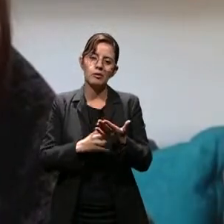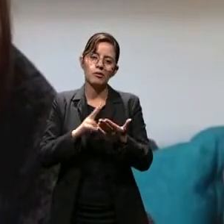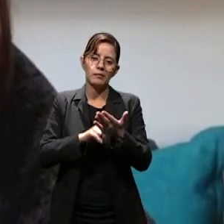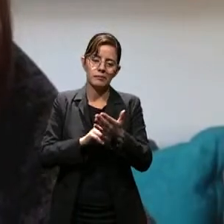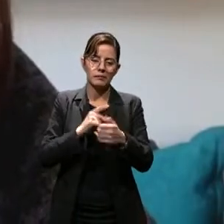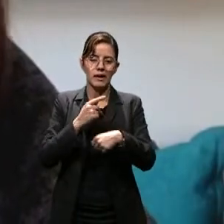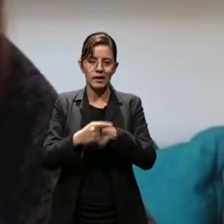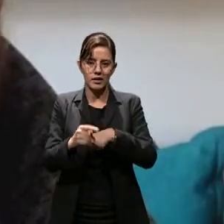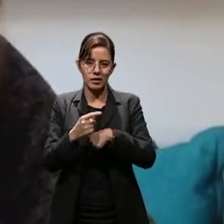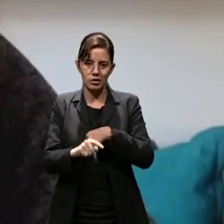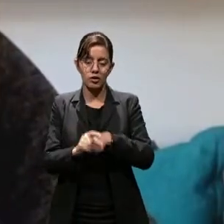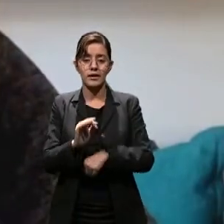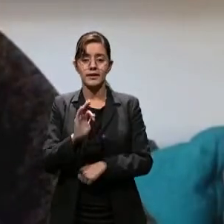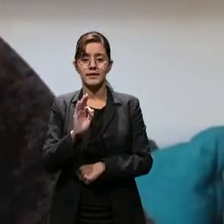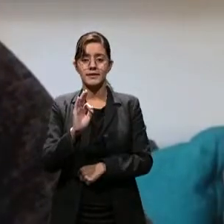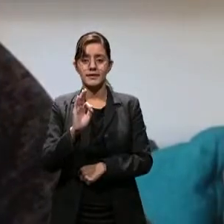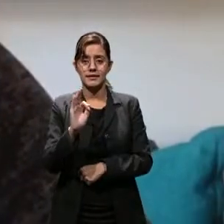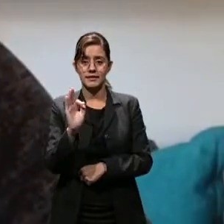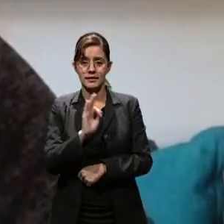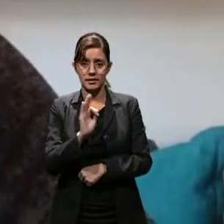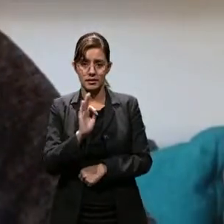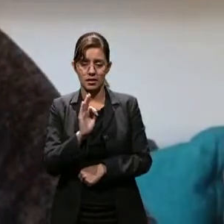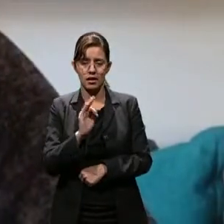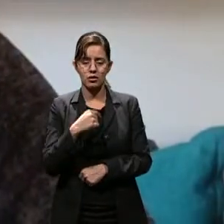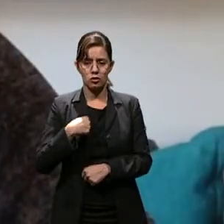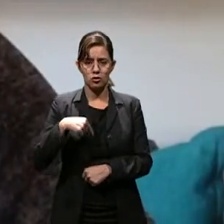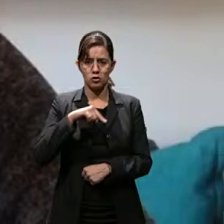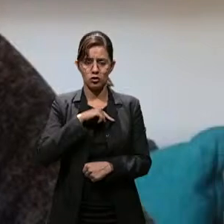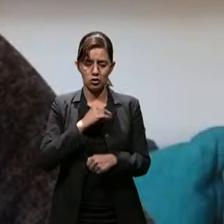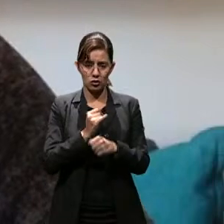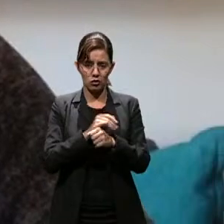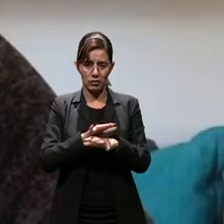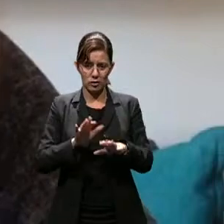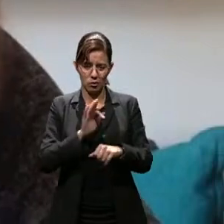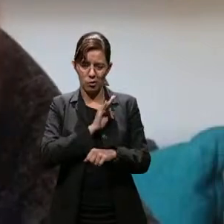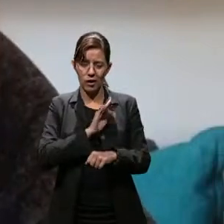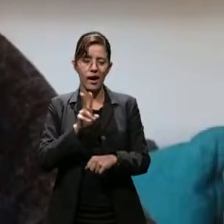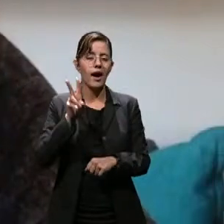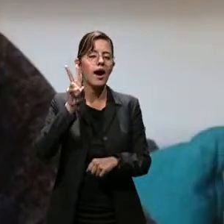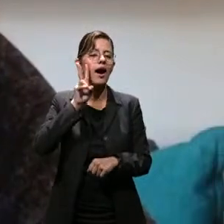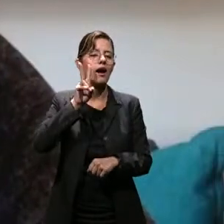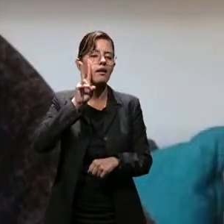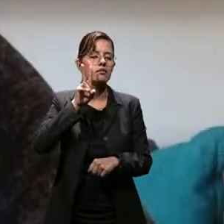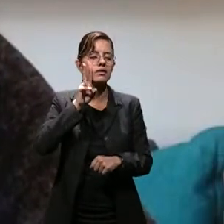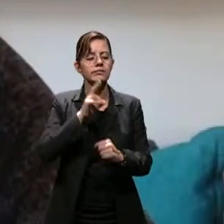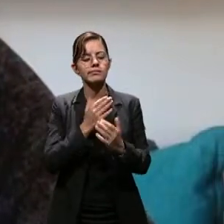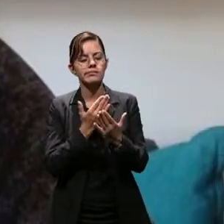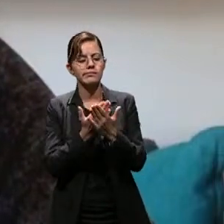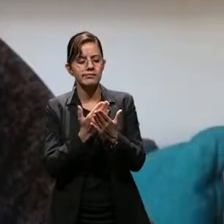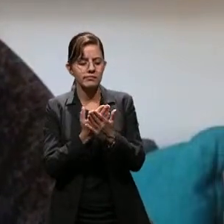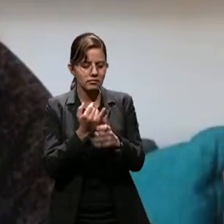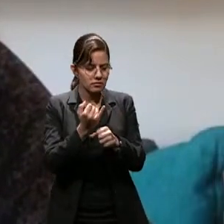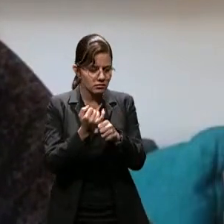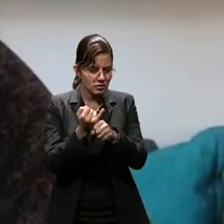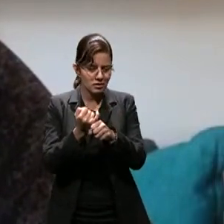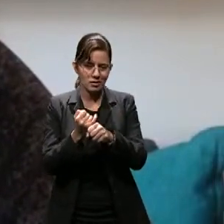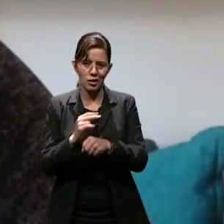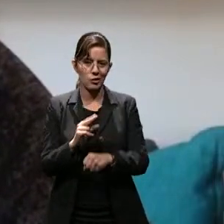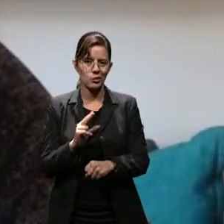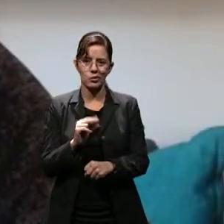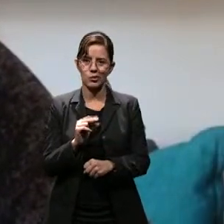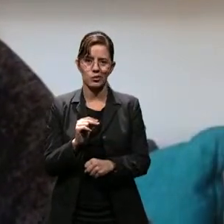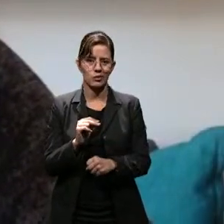sword, because we do not have the possibility of weighing the quality of the information that we are